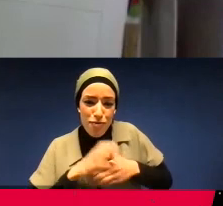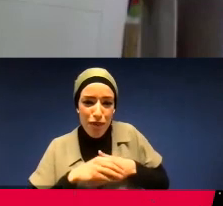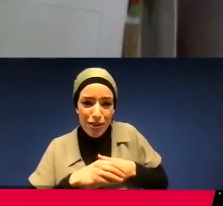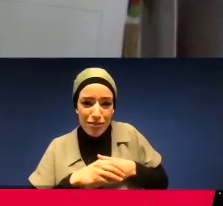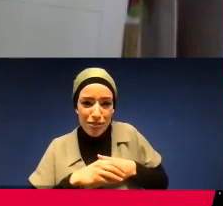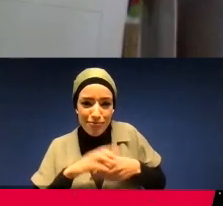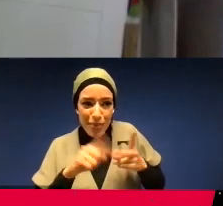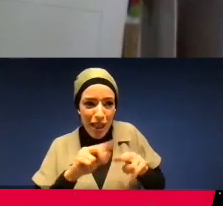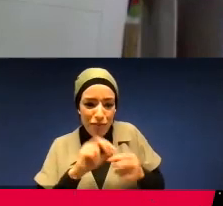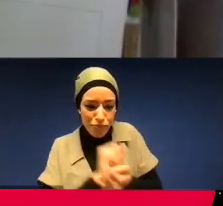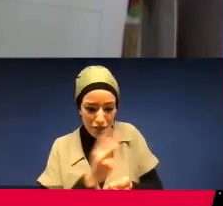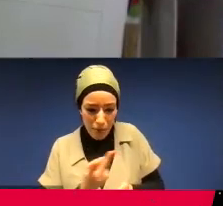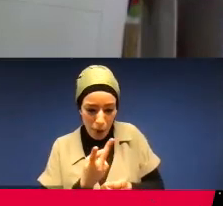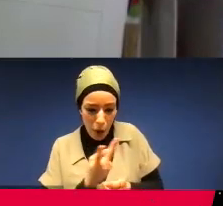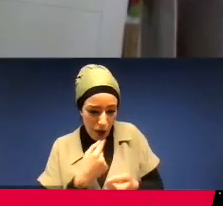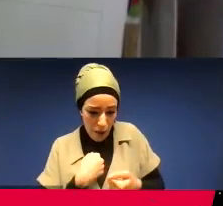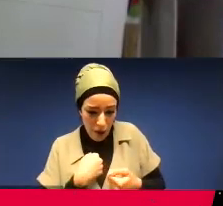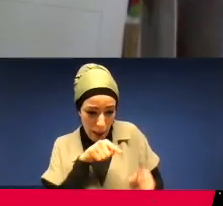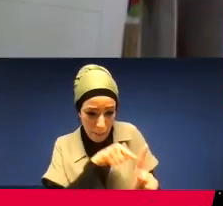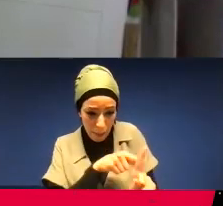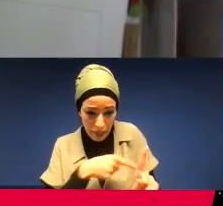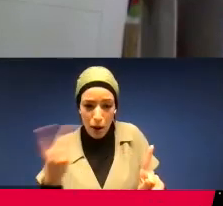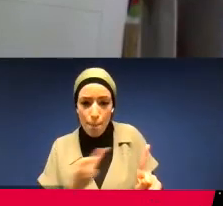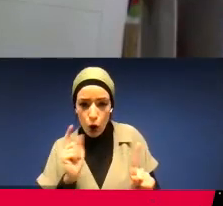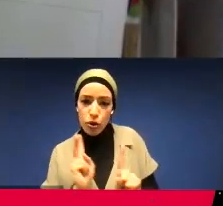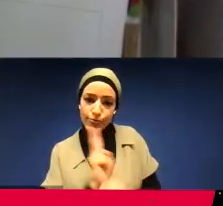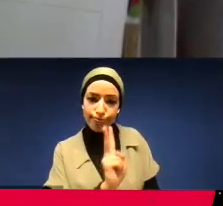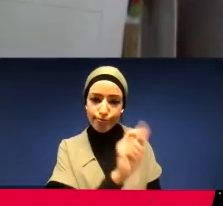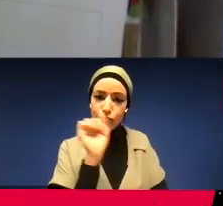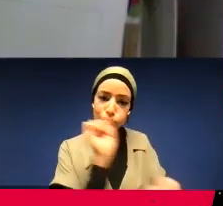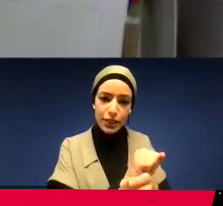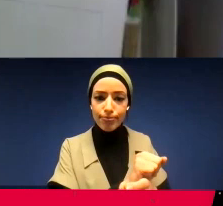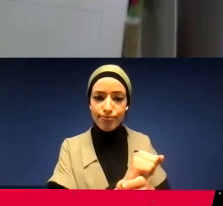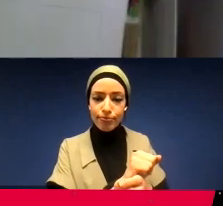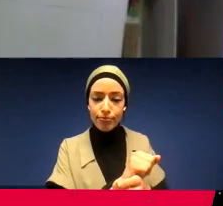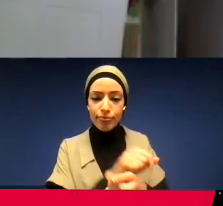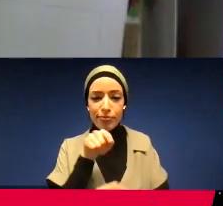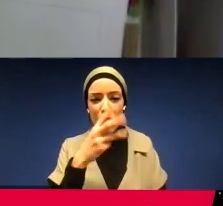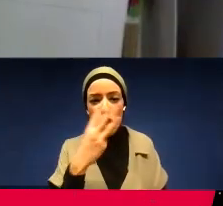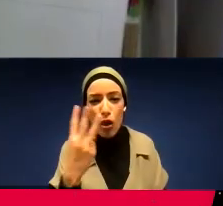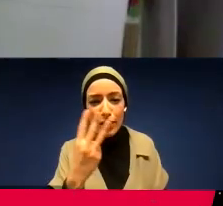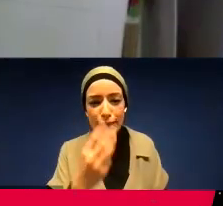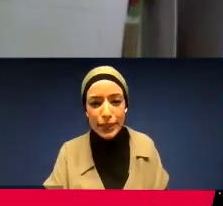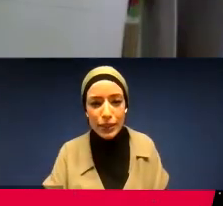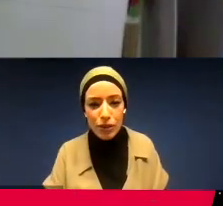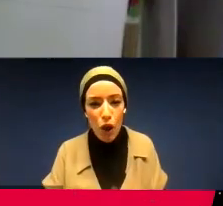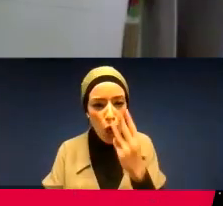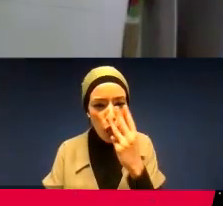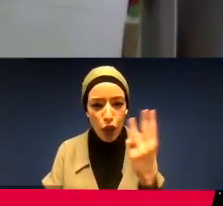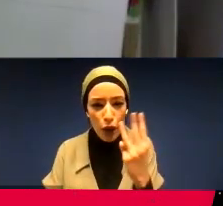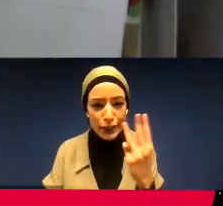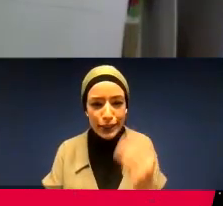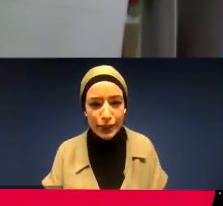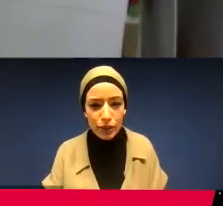to go home without him. That's a lesson I got it from a 13-year-old boy. It just was